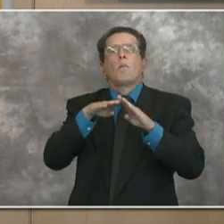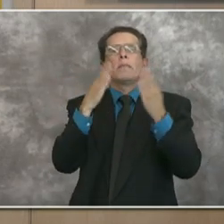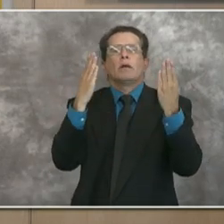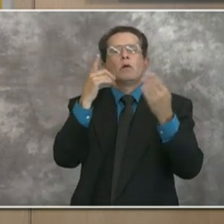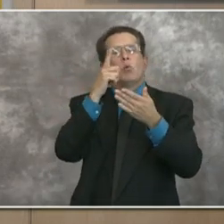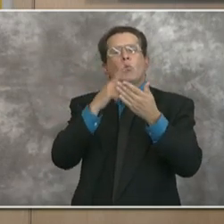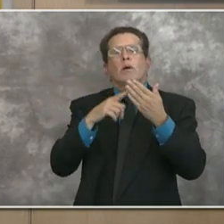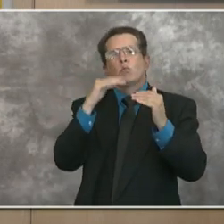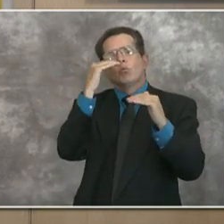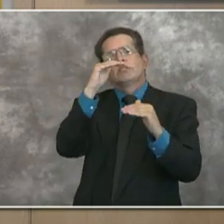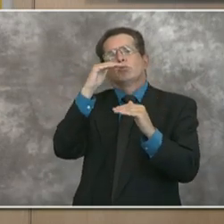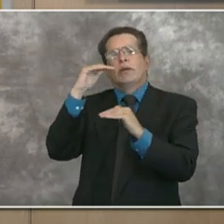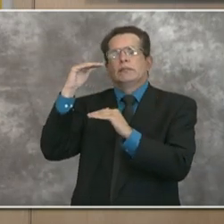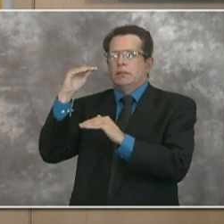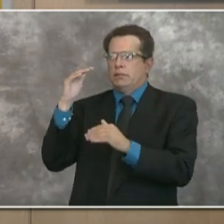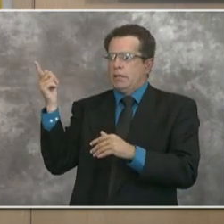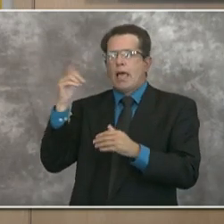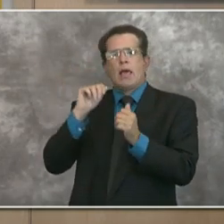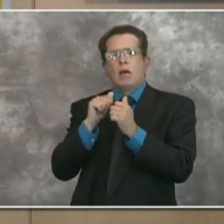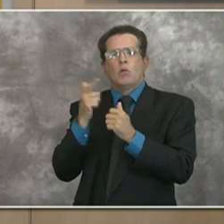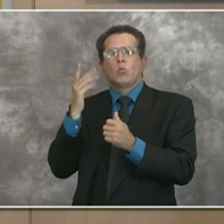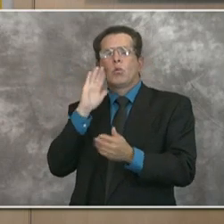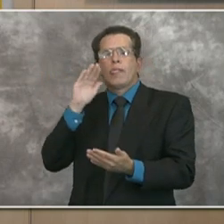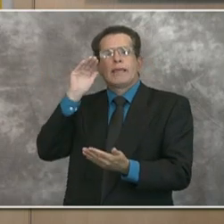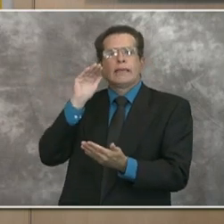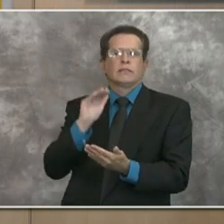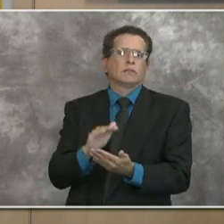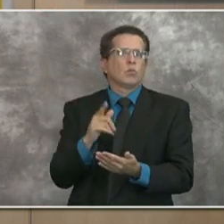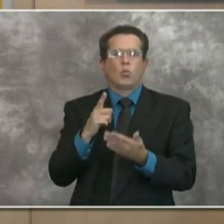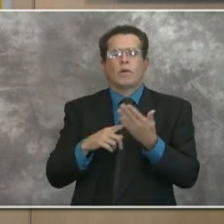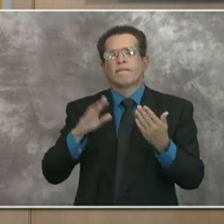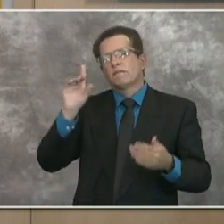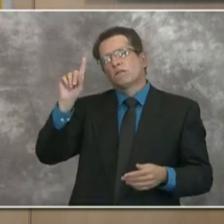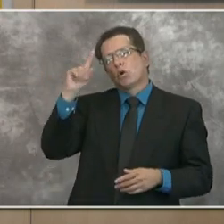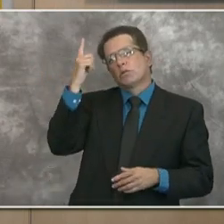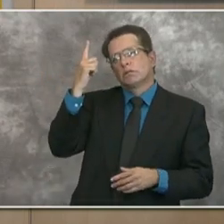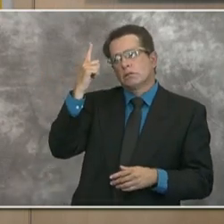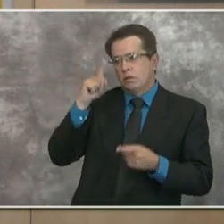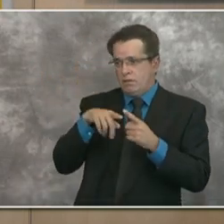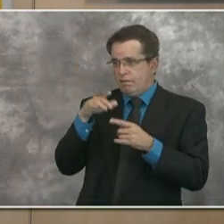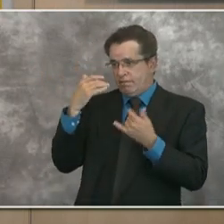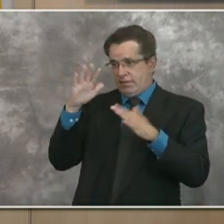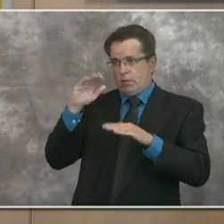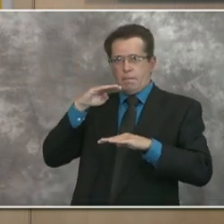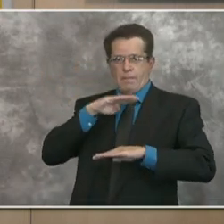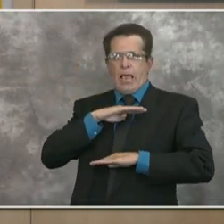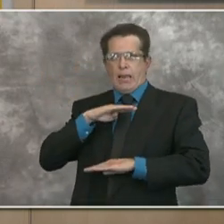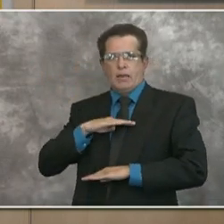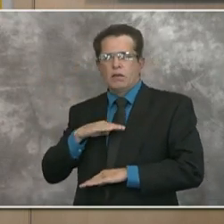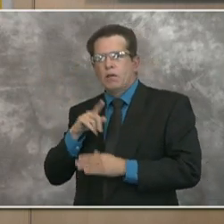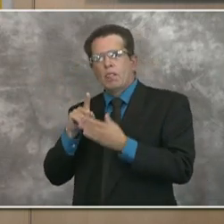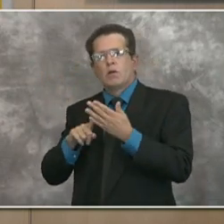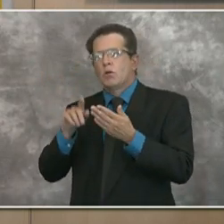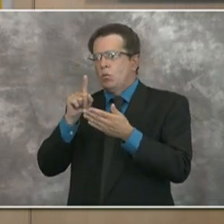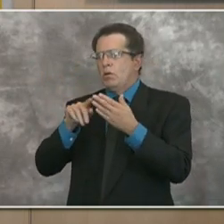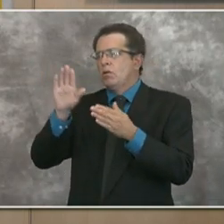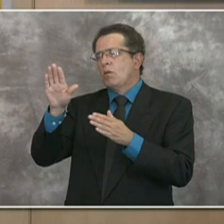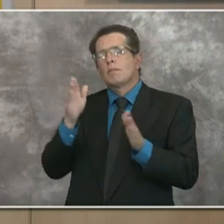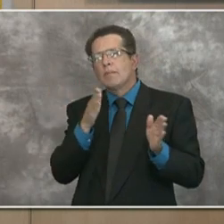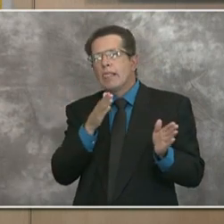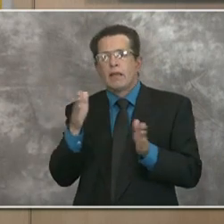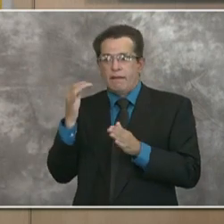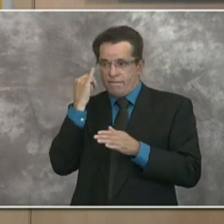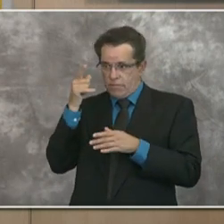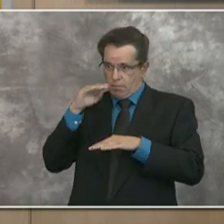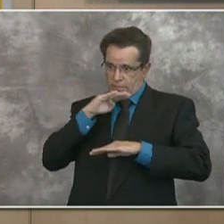the restrictions the county plans to ease first once the final criteria are met? What will be the course of action if the county meets